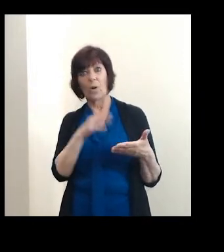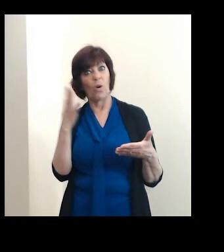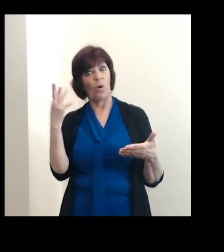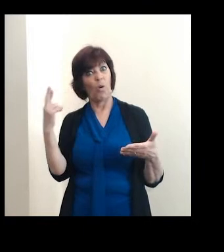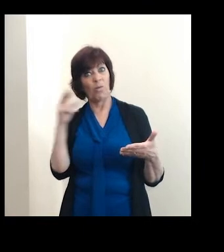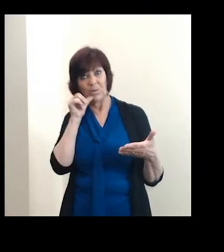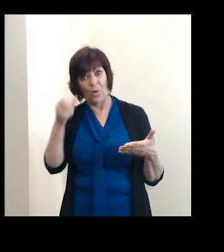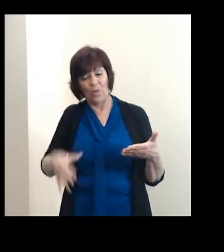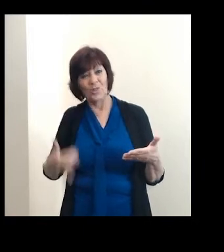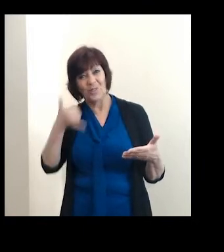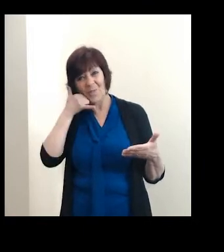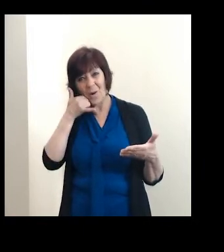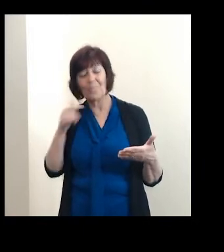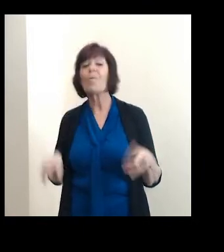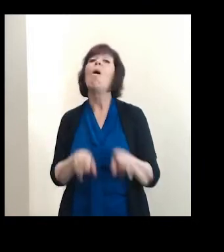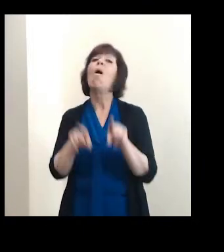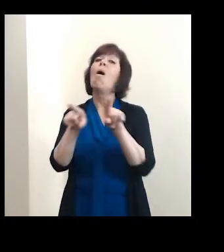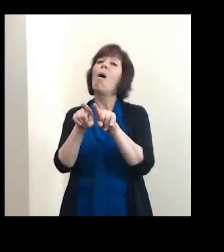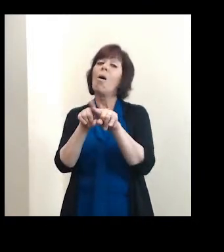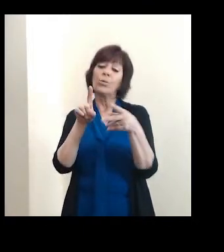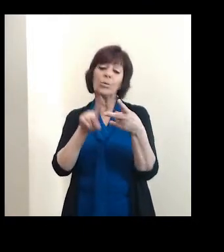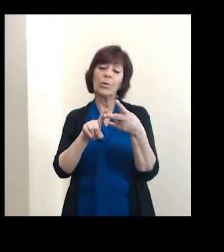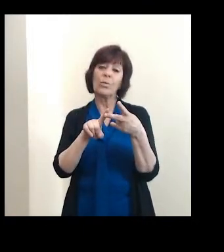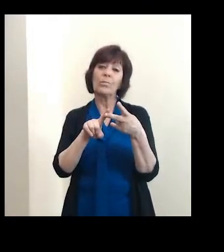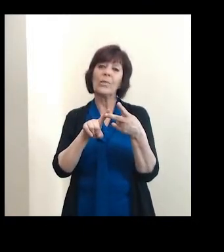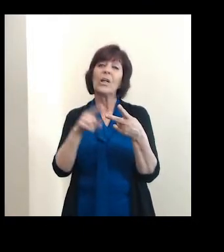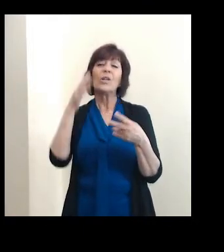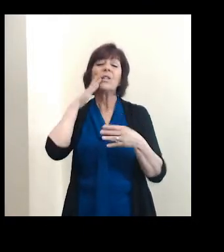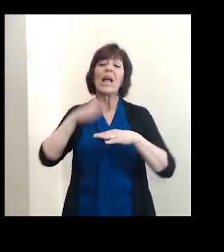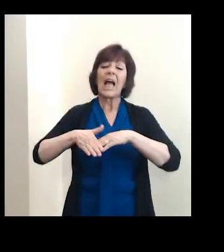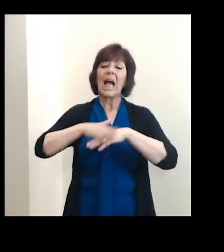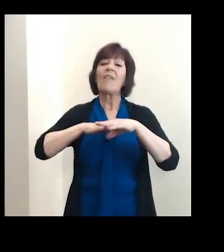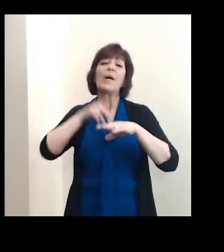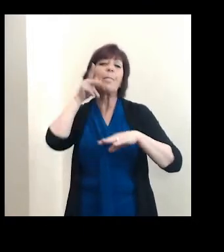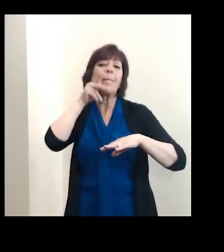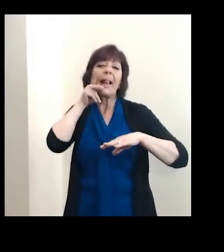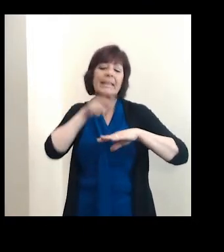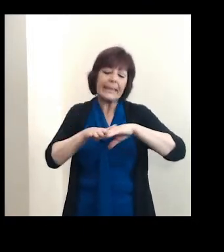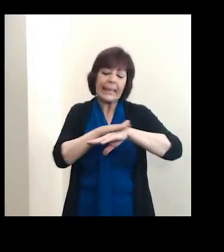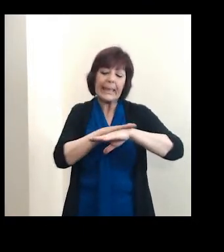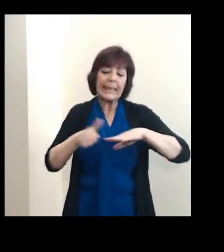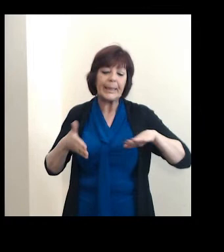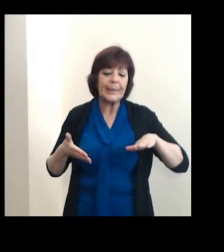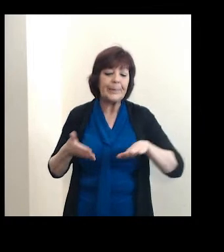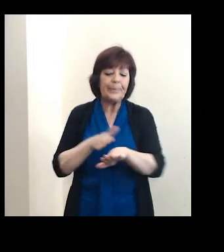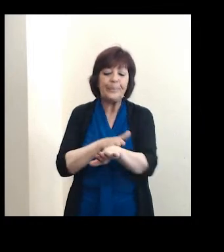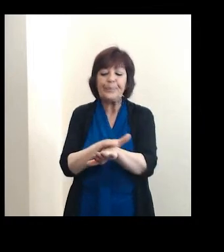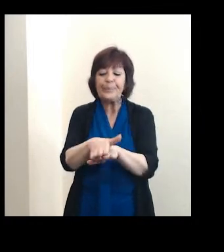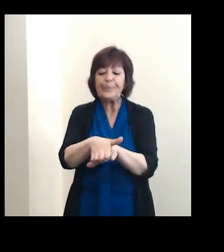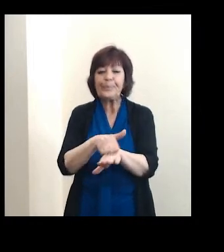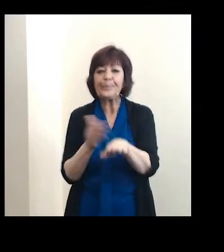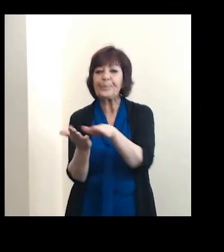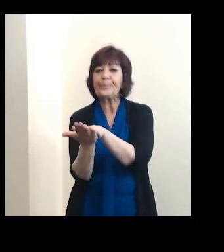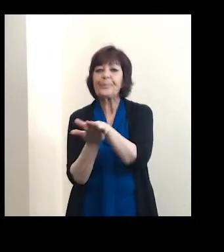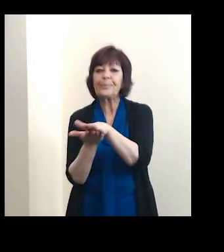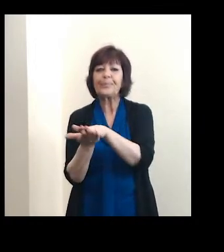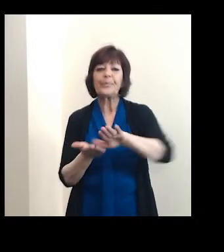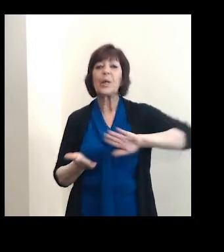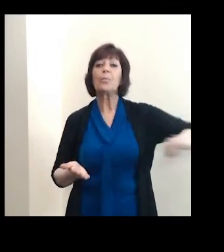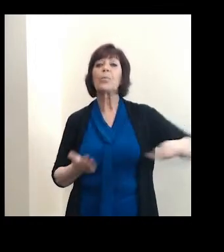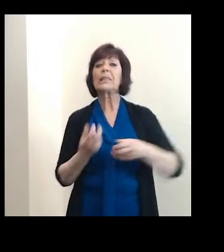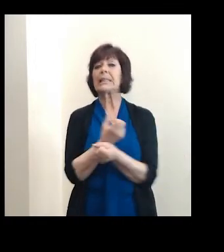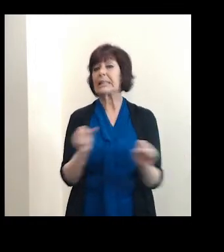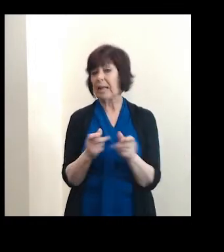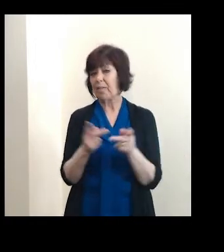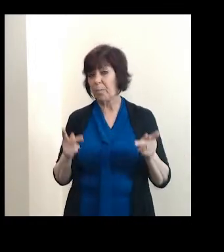that. Another option is to laminate it, make a copy of it and laminate that and then put it in a safe place, but don't forget where you put